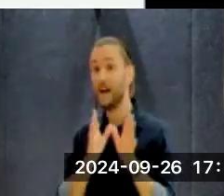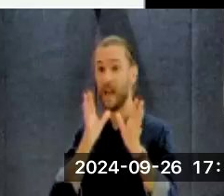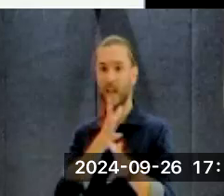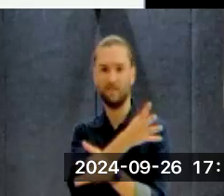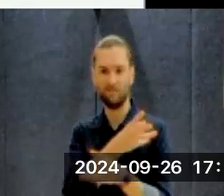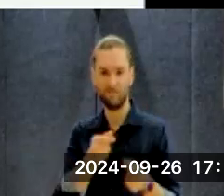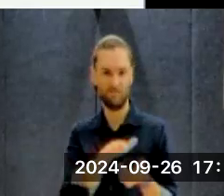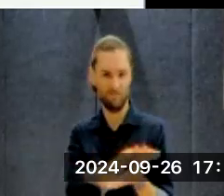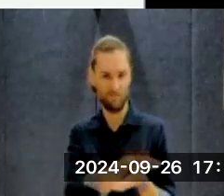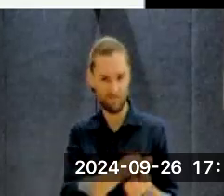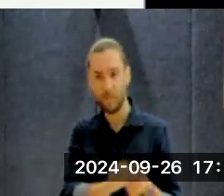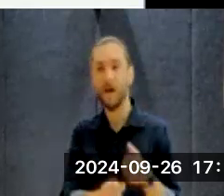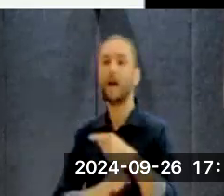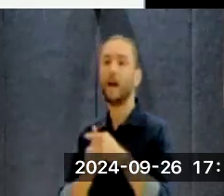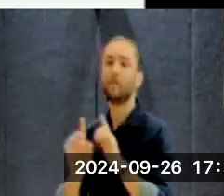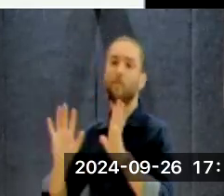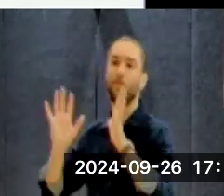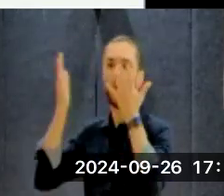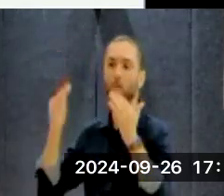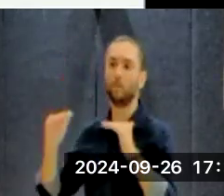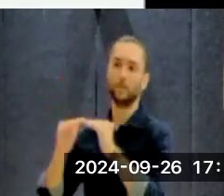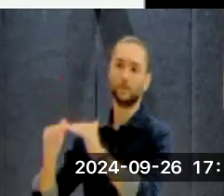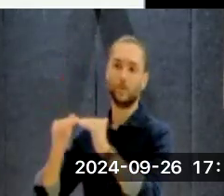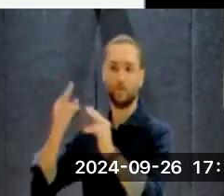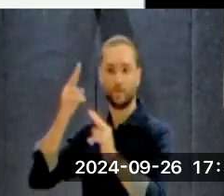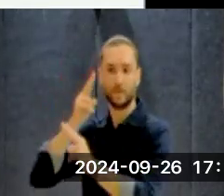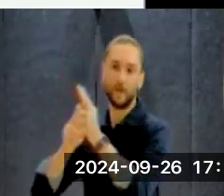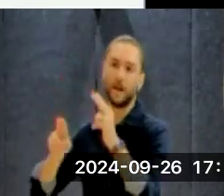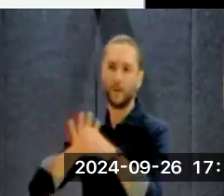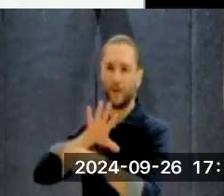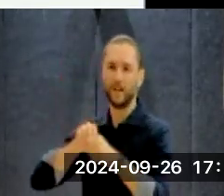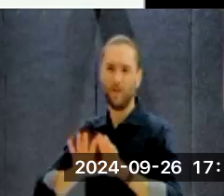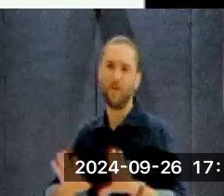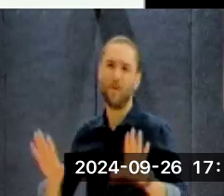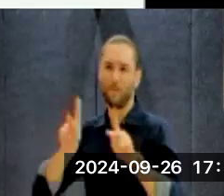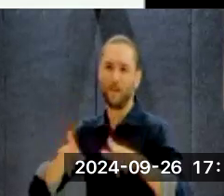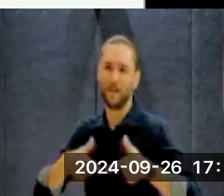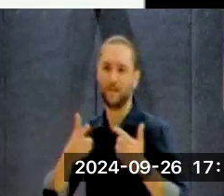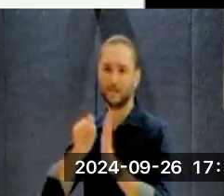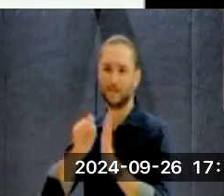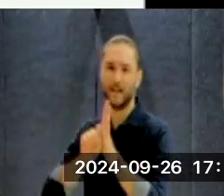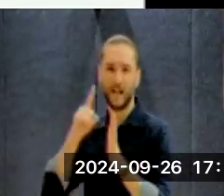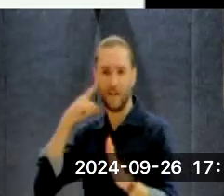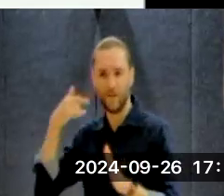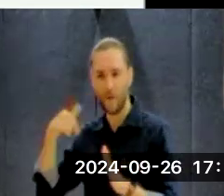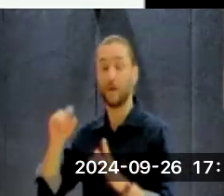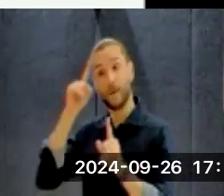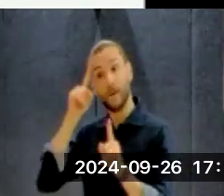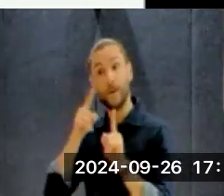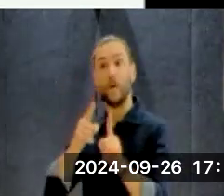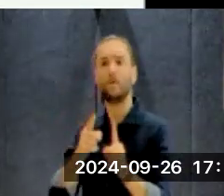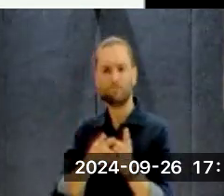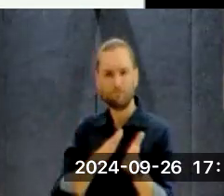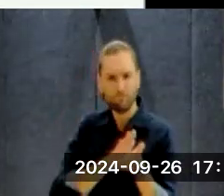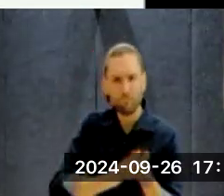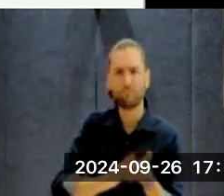and promoting mutual respect among all Californians, let us do so with the utmost reverence and with the best of intentions in a